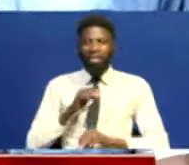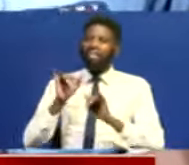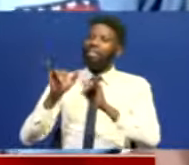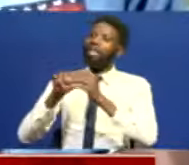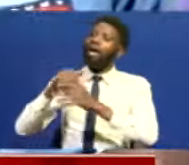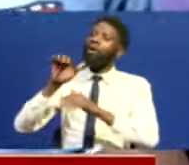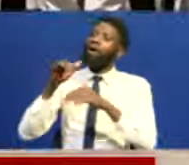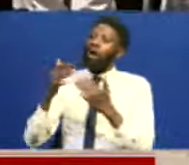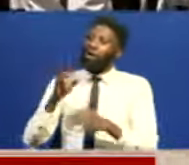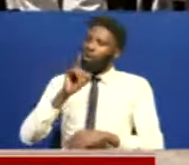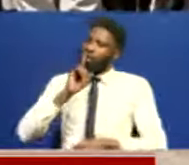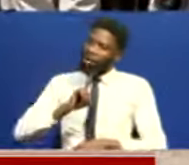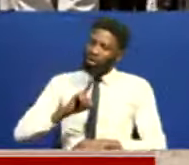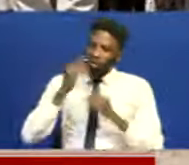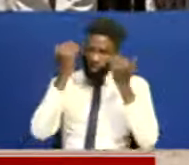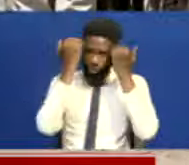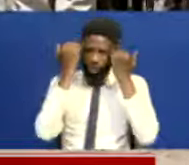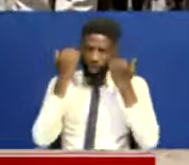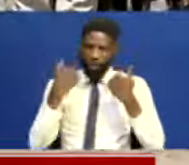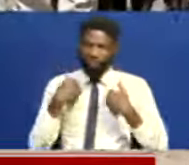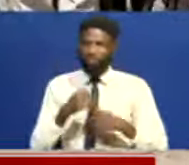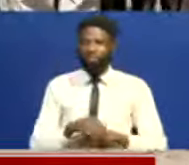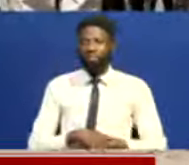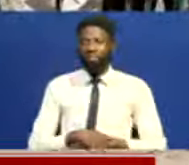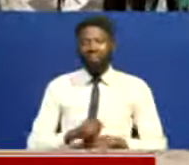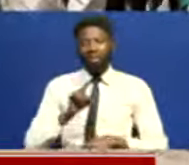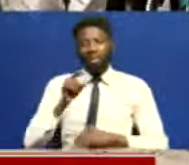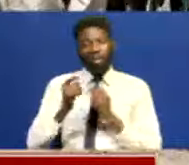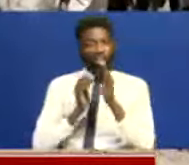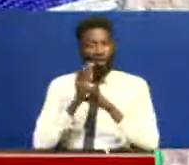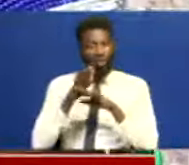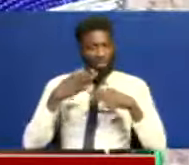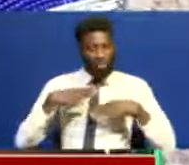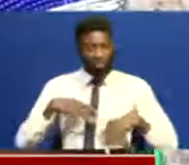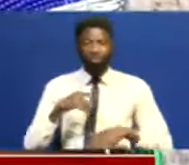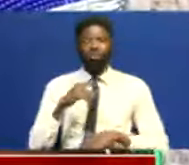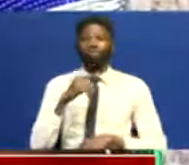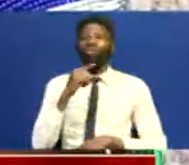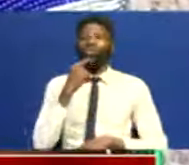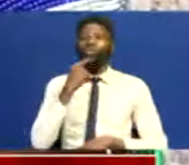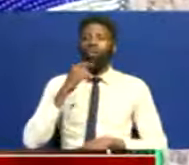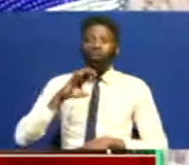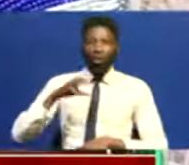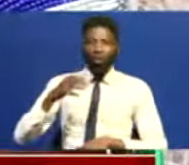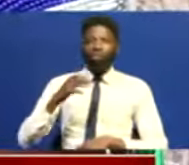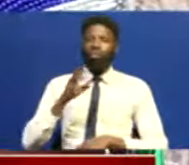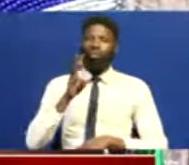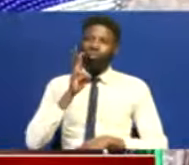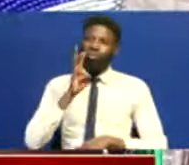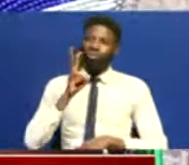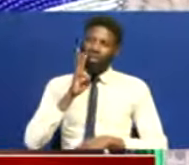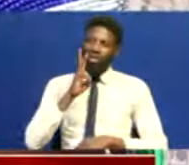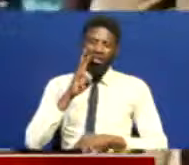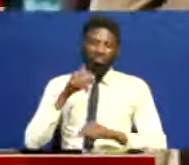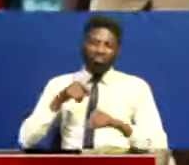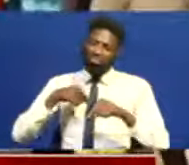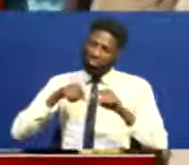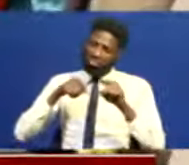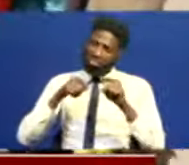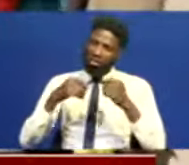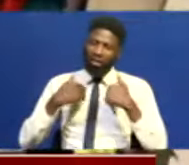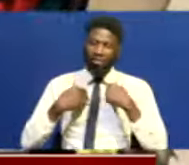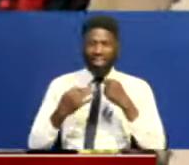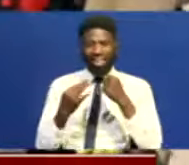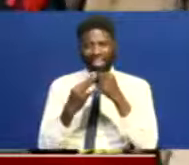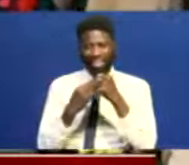uko na oda. Elsewhere, thousands of residents across Turkana County can now enjoy consistent water following the drilling of 8 new